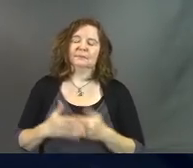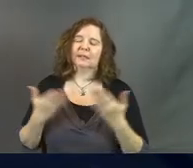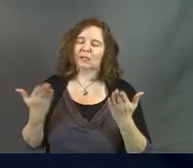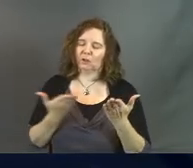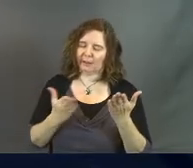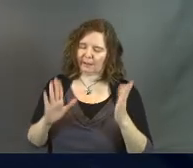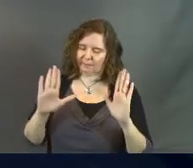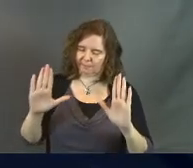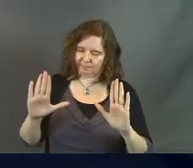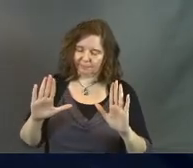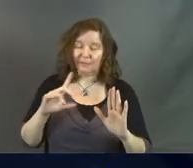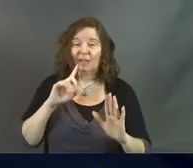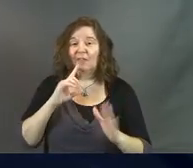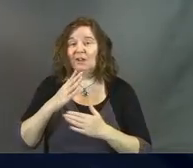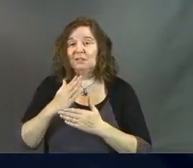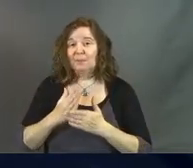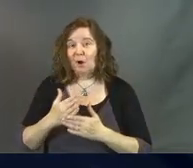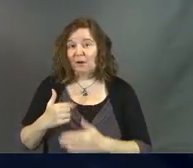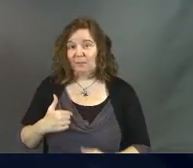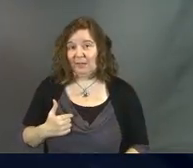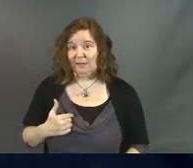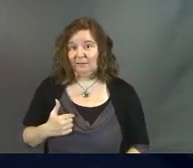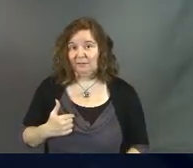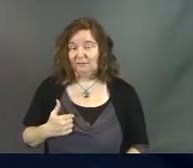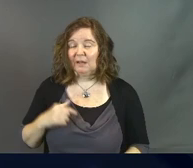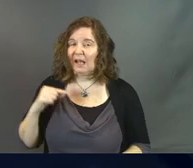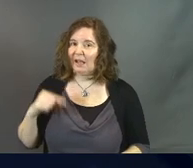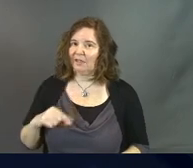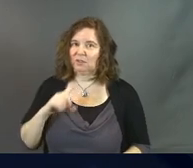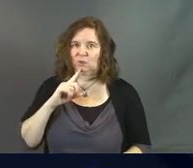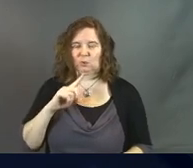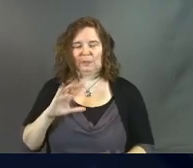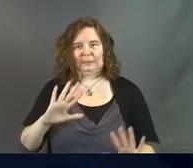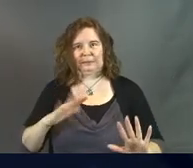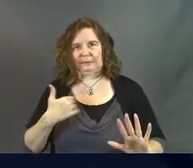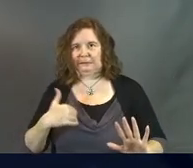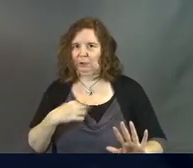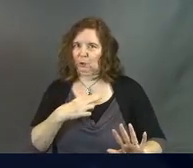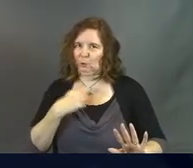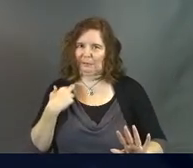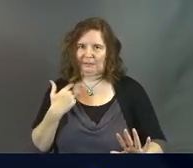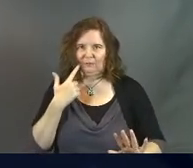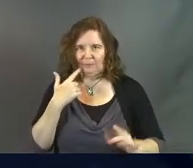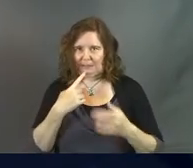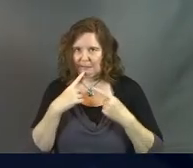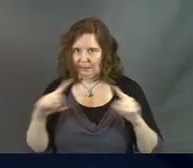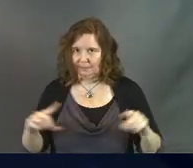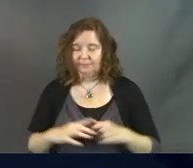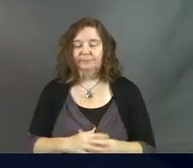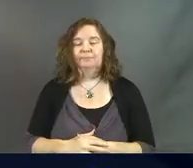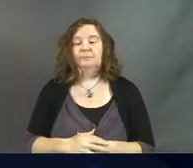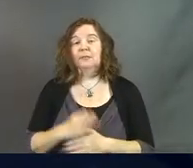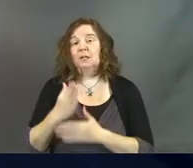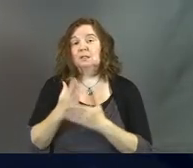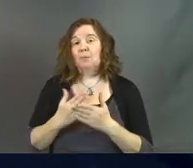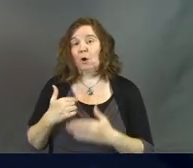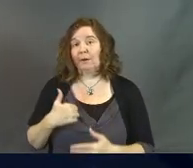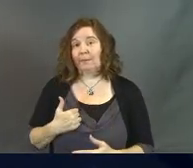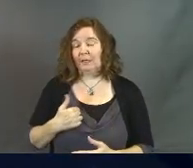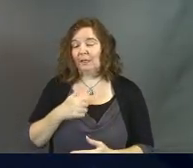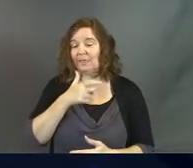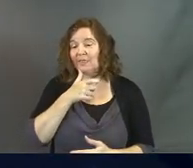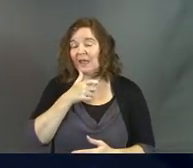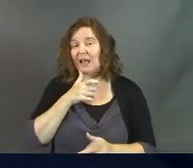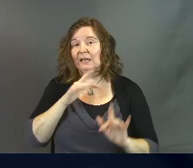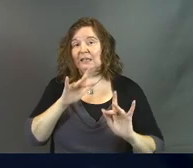Here's the thing, though. There's a part of me, and this is super risky. This is the riskiest moment of this morning. There's a part of me